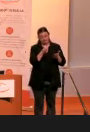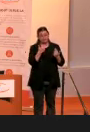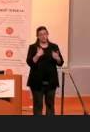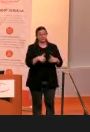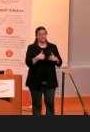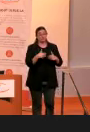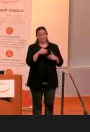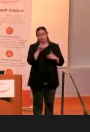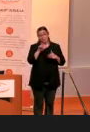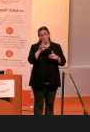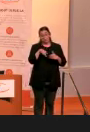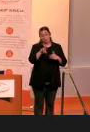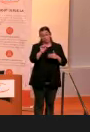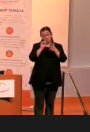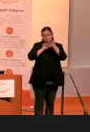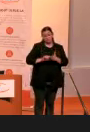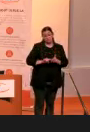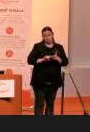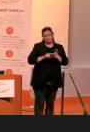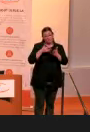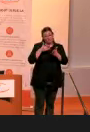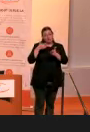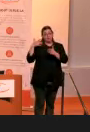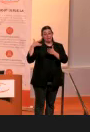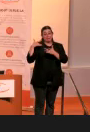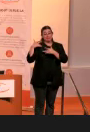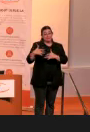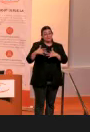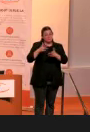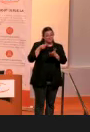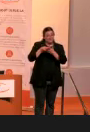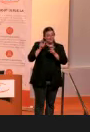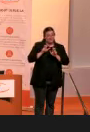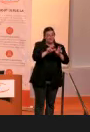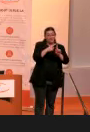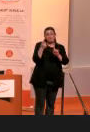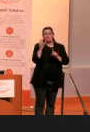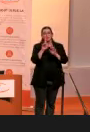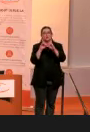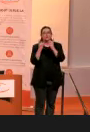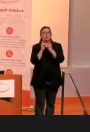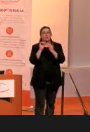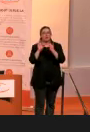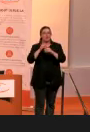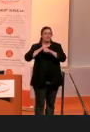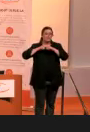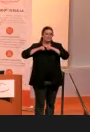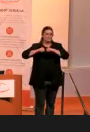of lupus research is funded by the Department of Defense. And the reason is that half